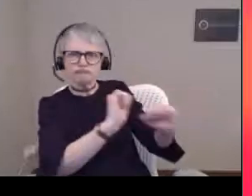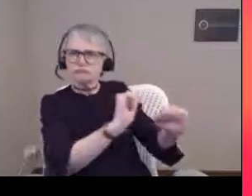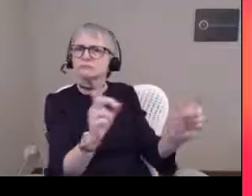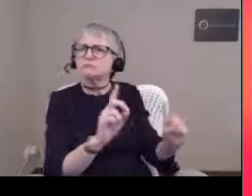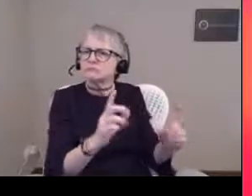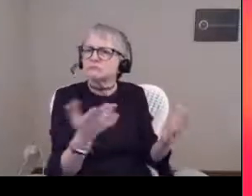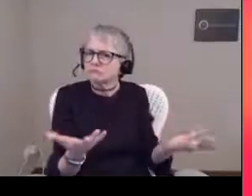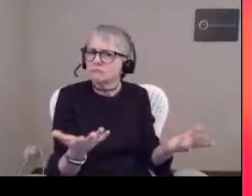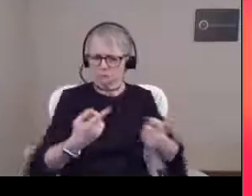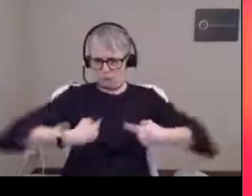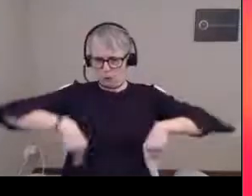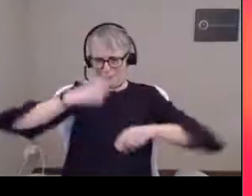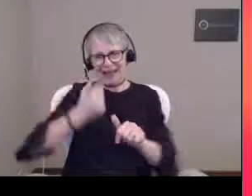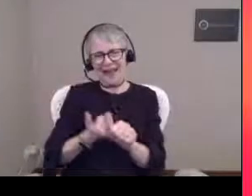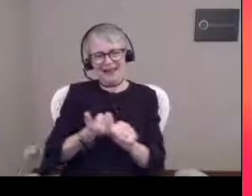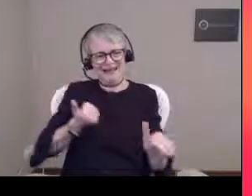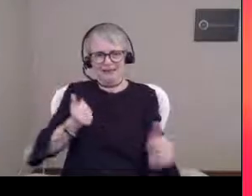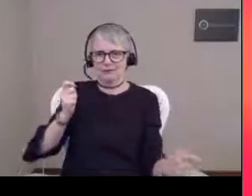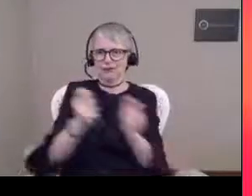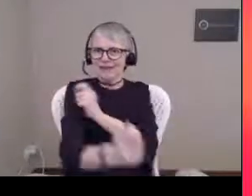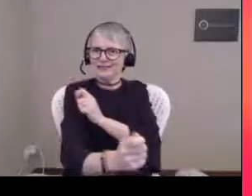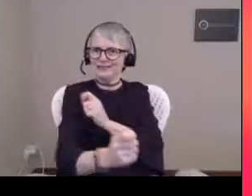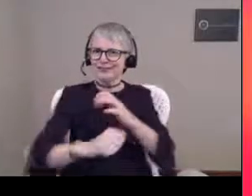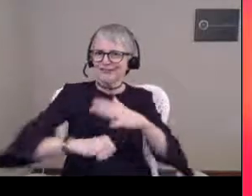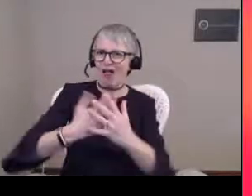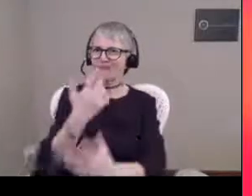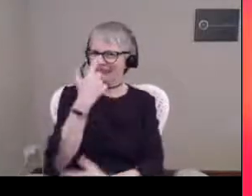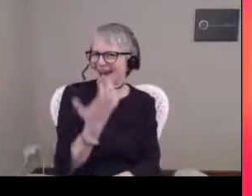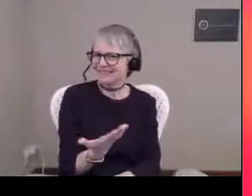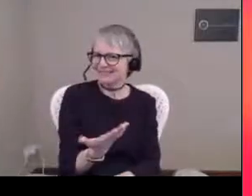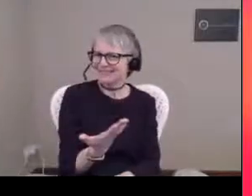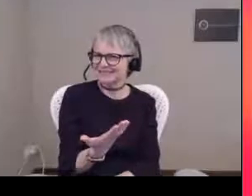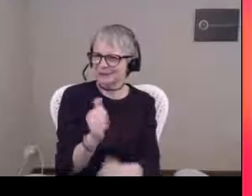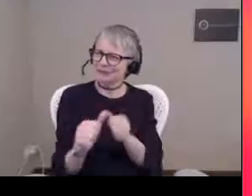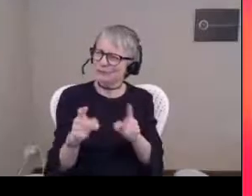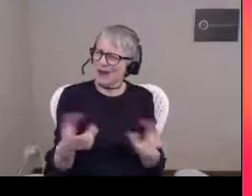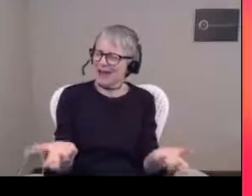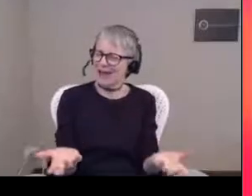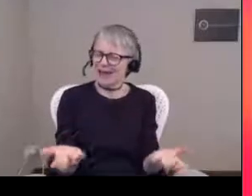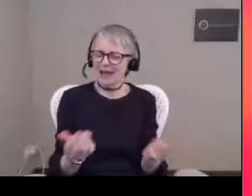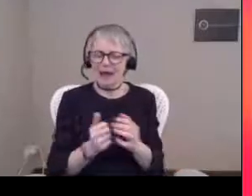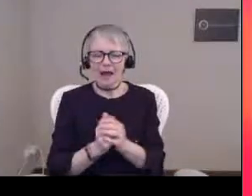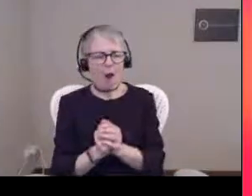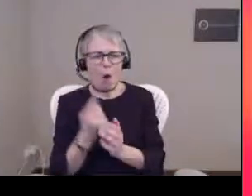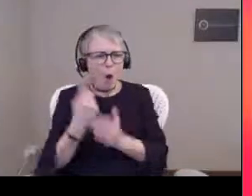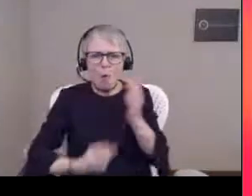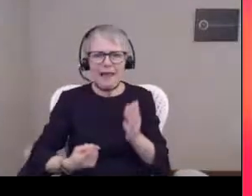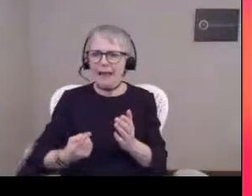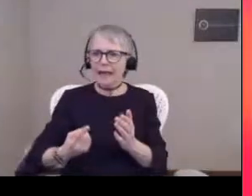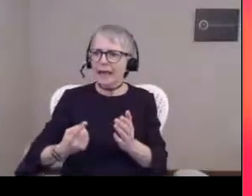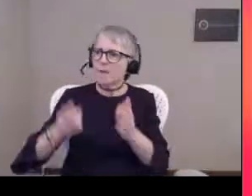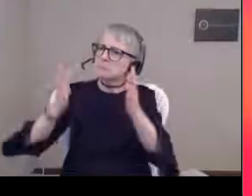world. So we are now looking much more to recruit from, not just from a broadcast